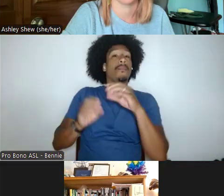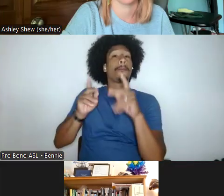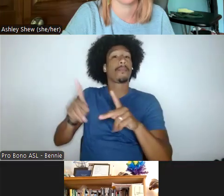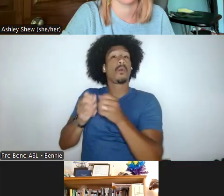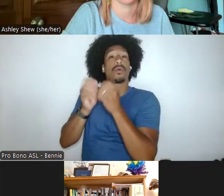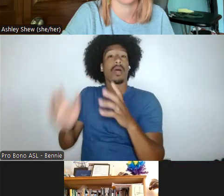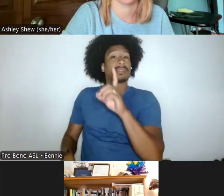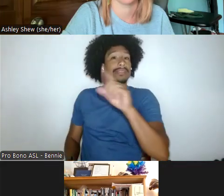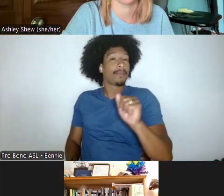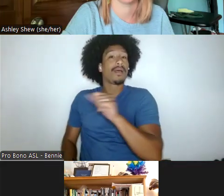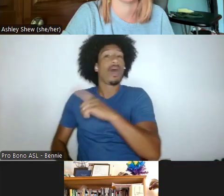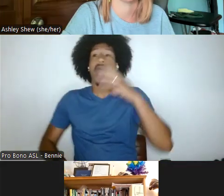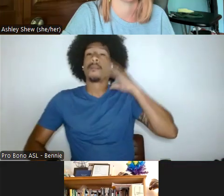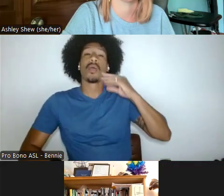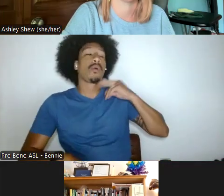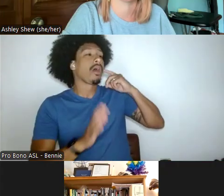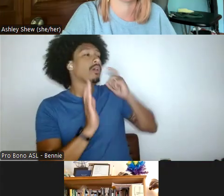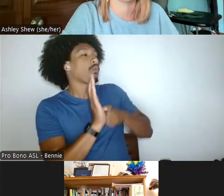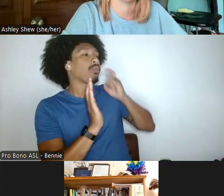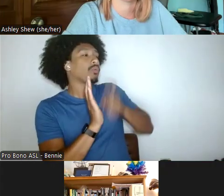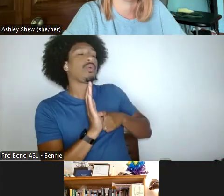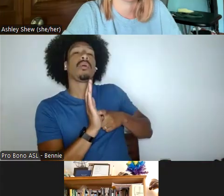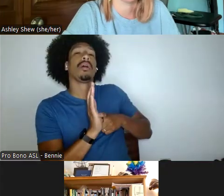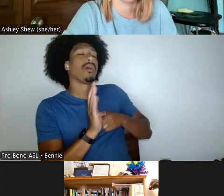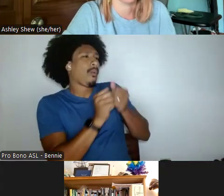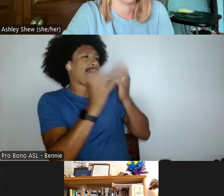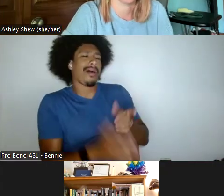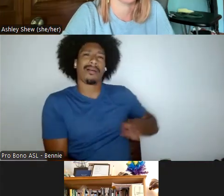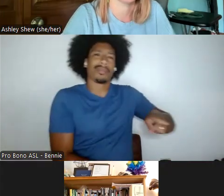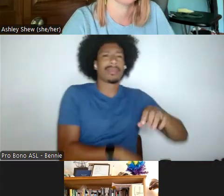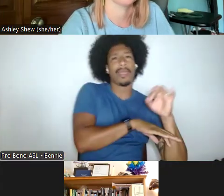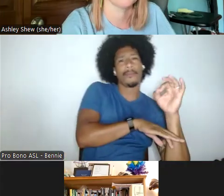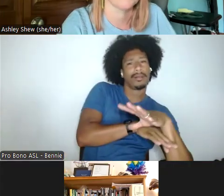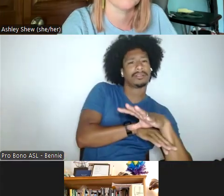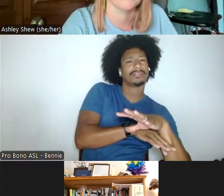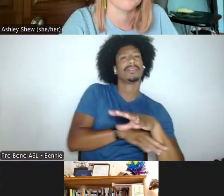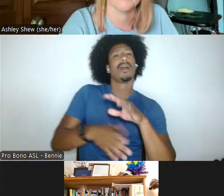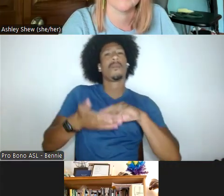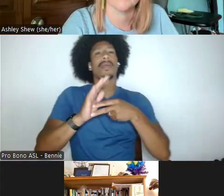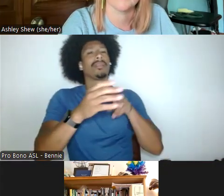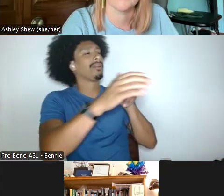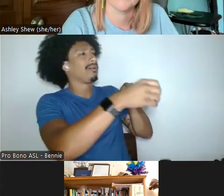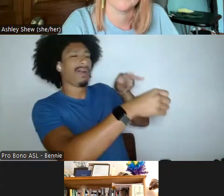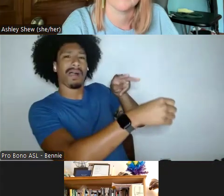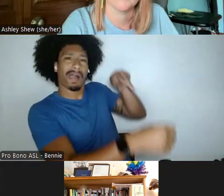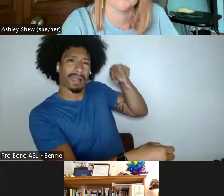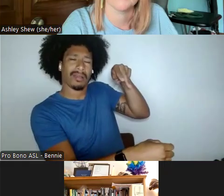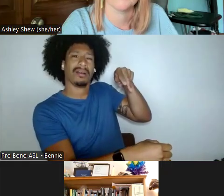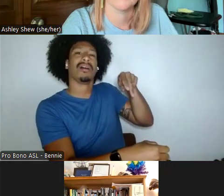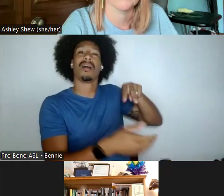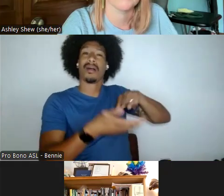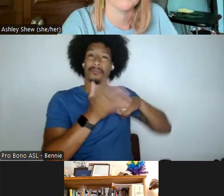world imposed on disabled individuals. And so disabled candidates get hired less